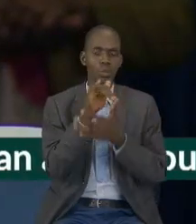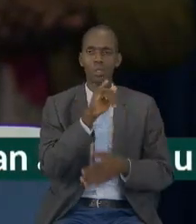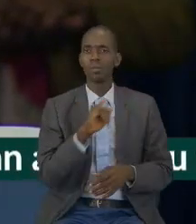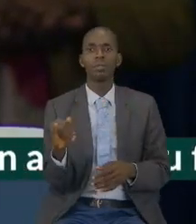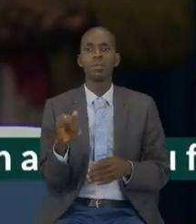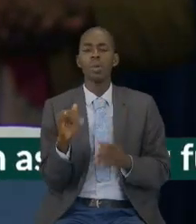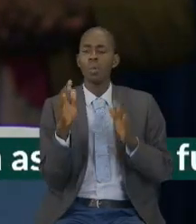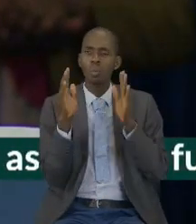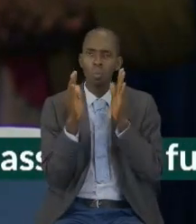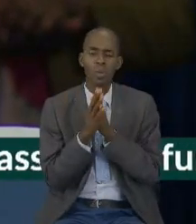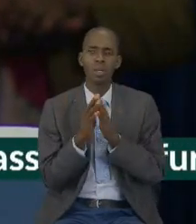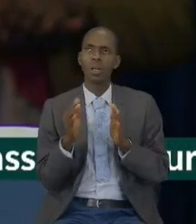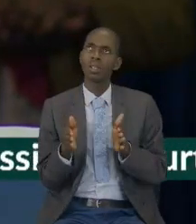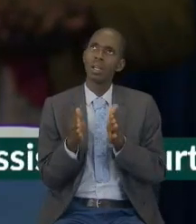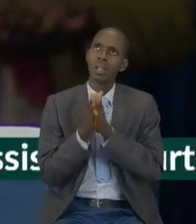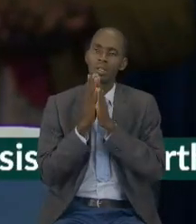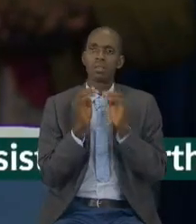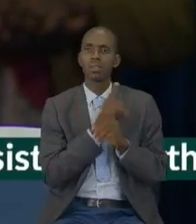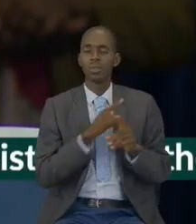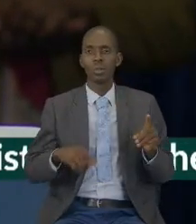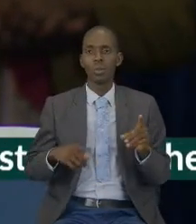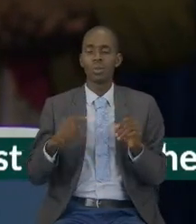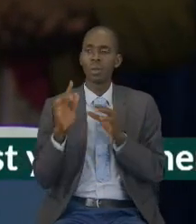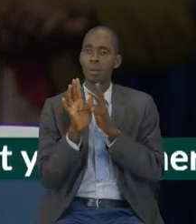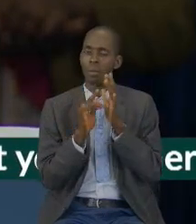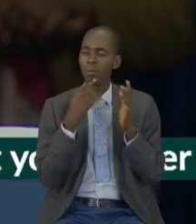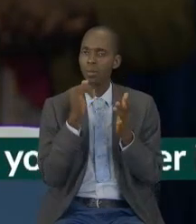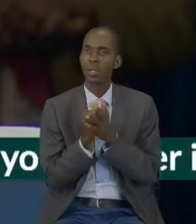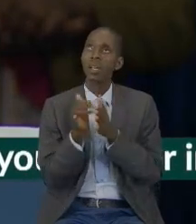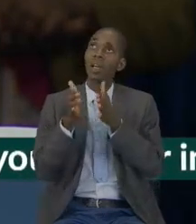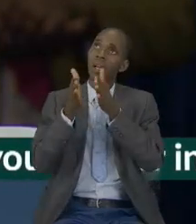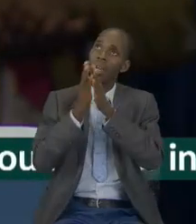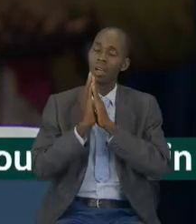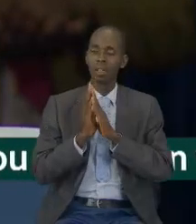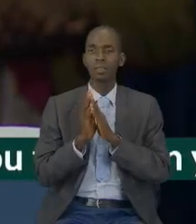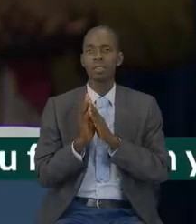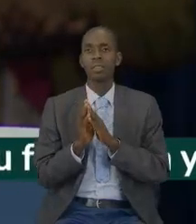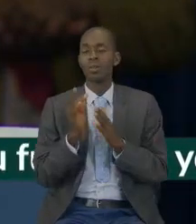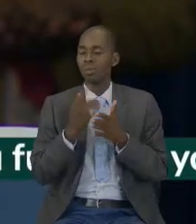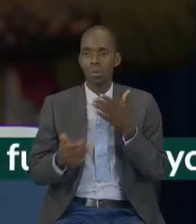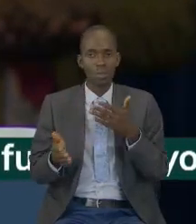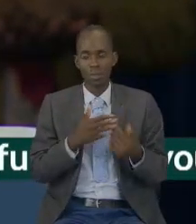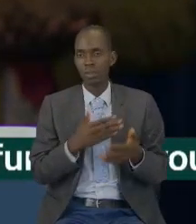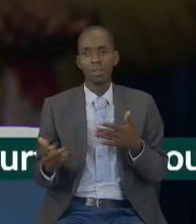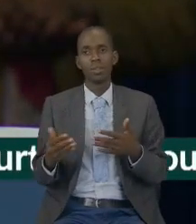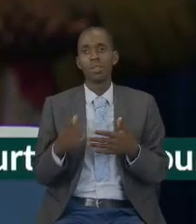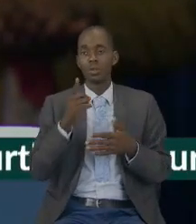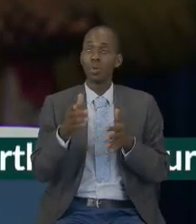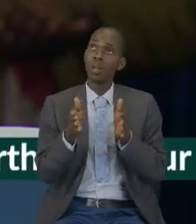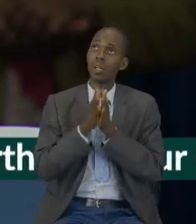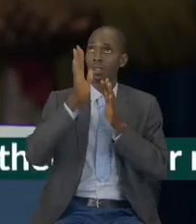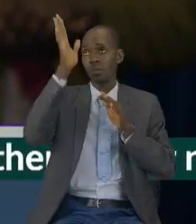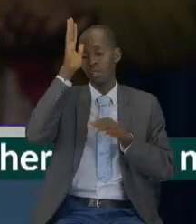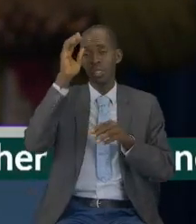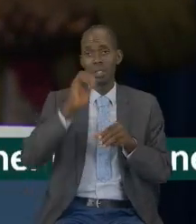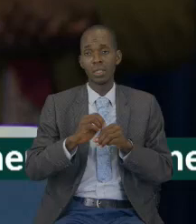attention. You stood up, you sat down, and they have not come to you yet. Can you indicate now